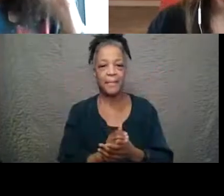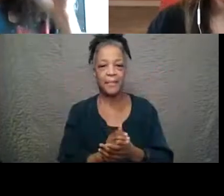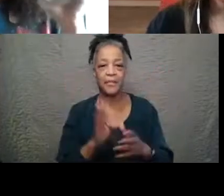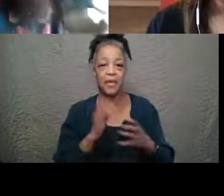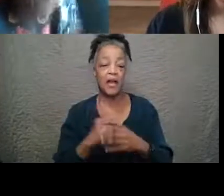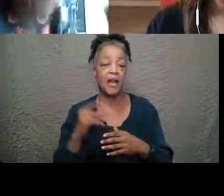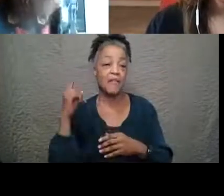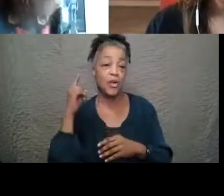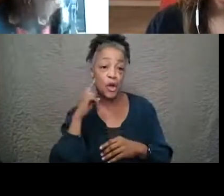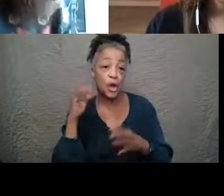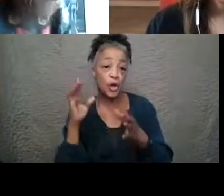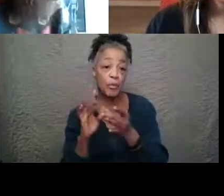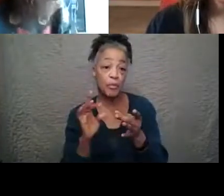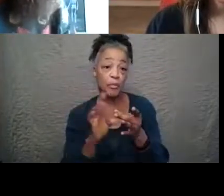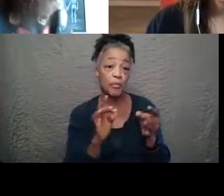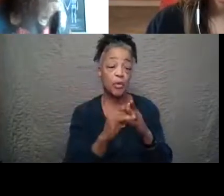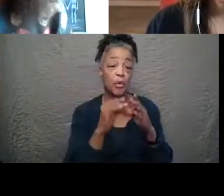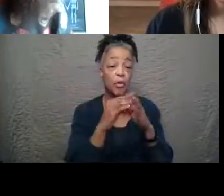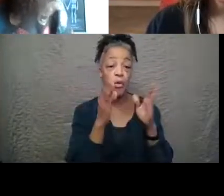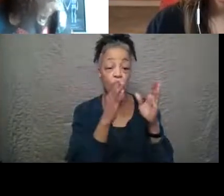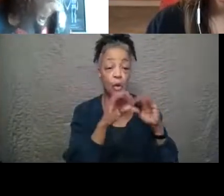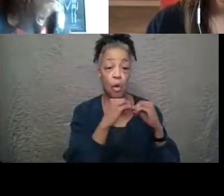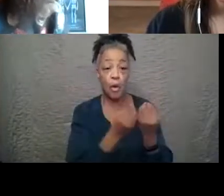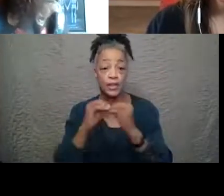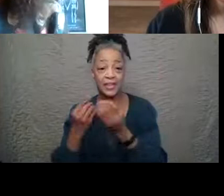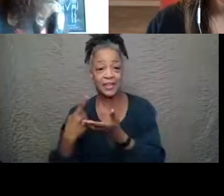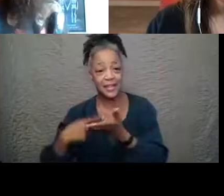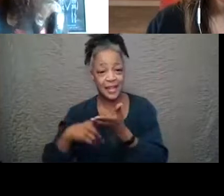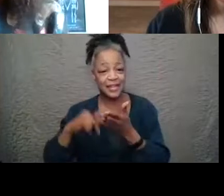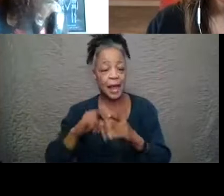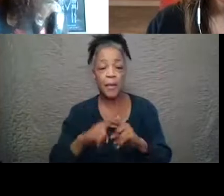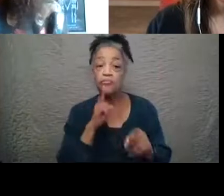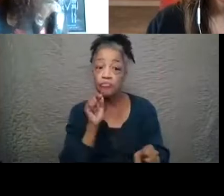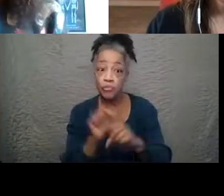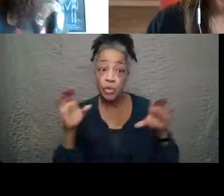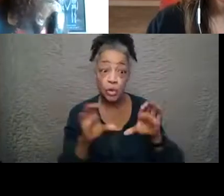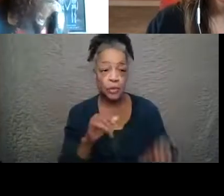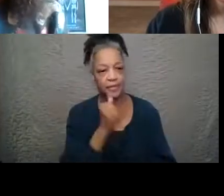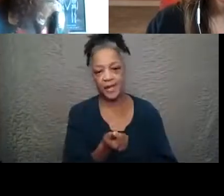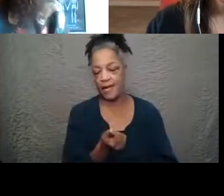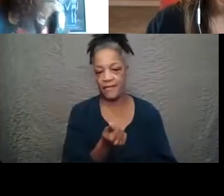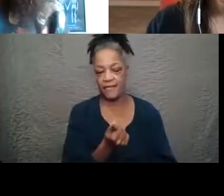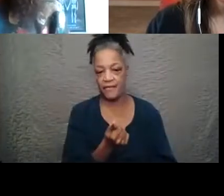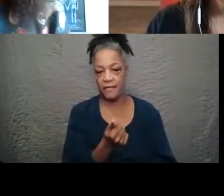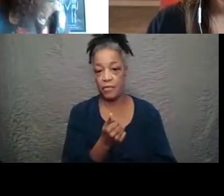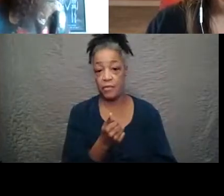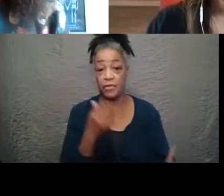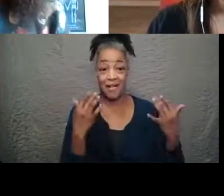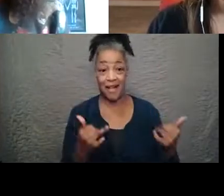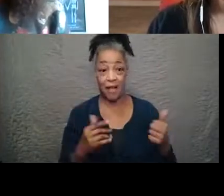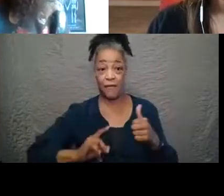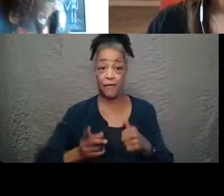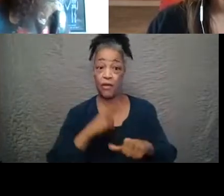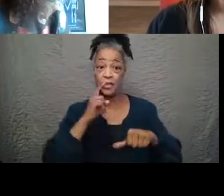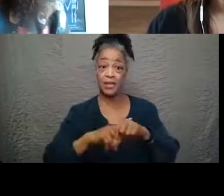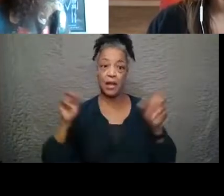I've heard organizations talk about it, but not actually do it. And the first time, and I think I'm actually